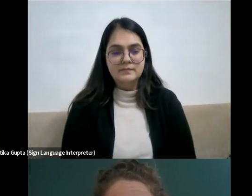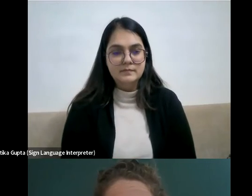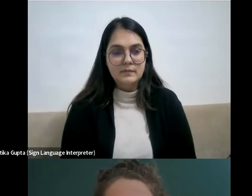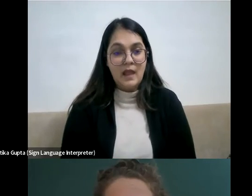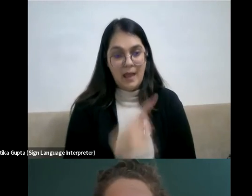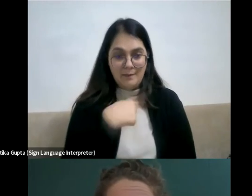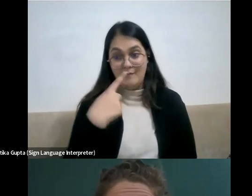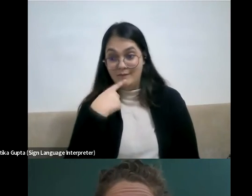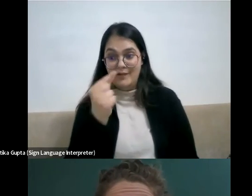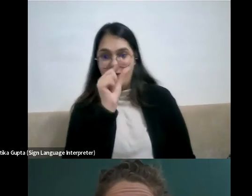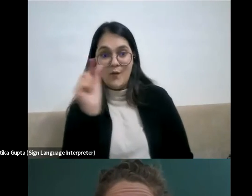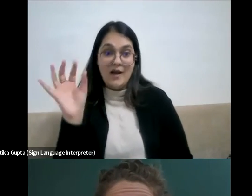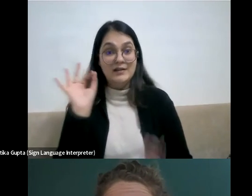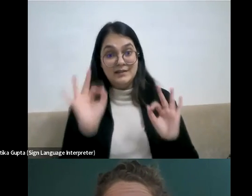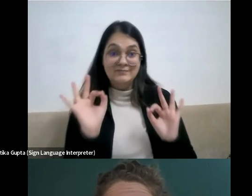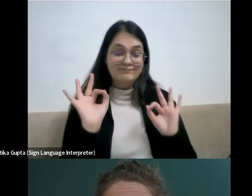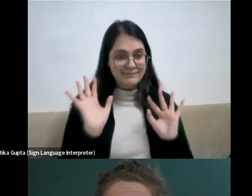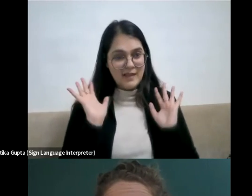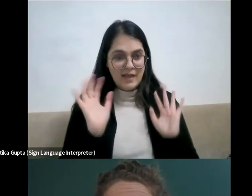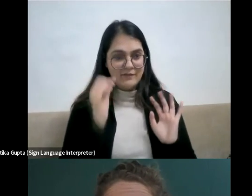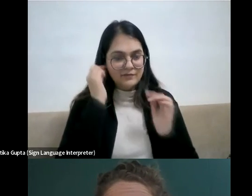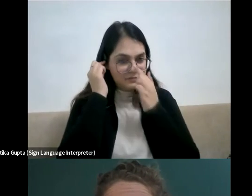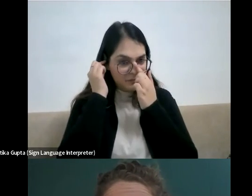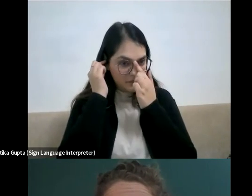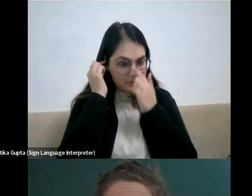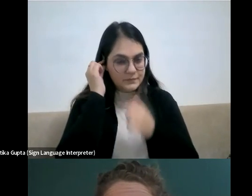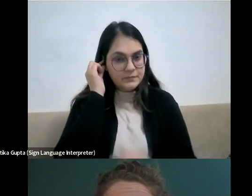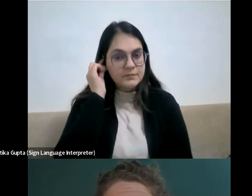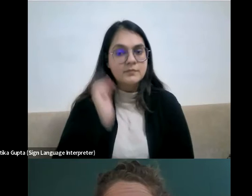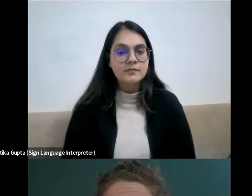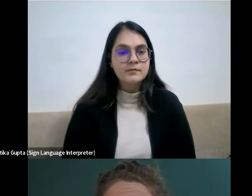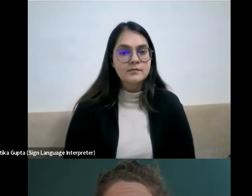very inclusive and a structure that could lead to